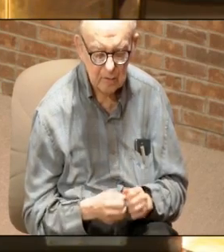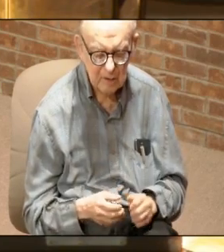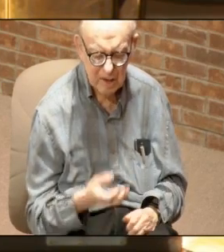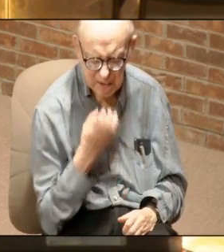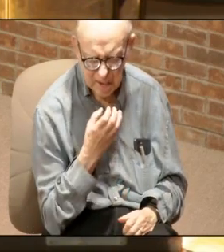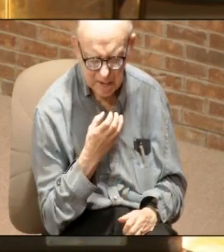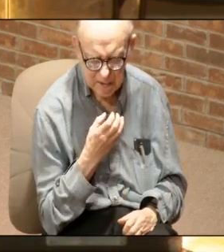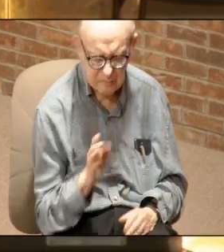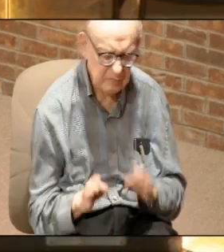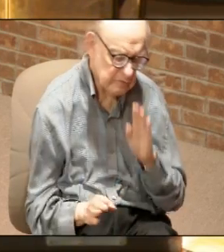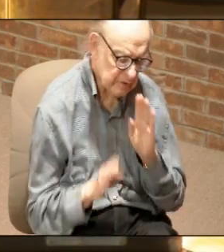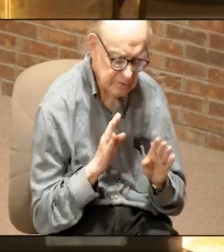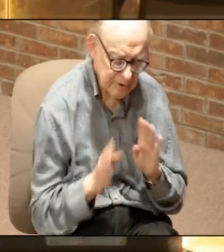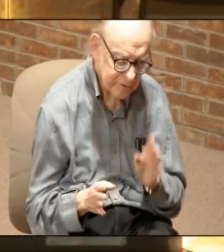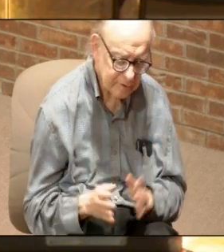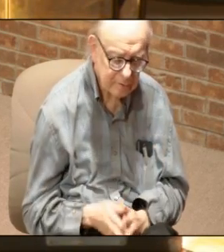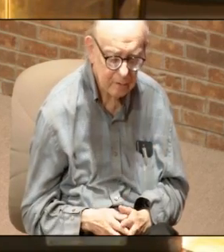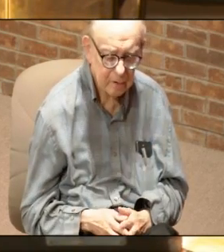anger and frustration.